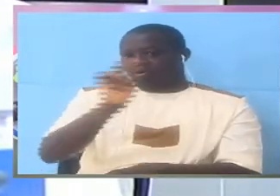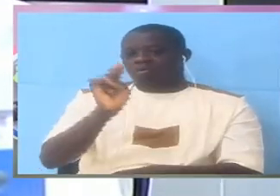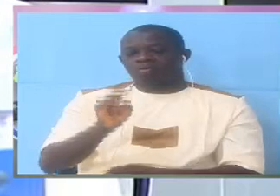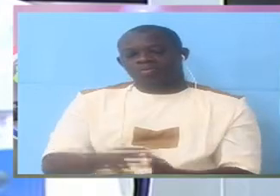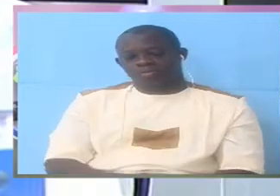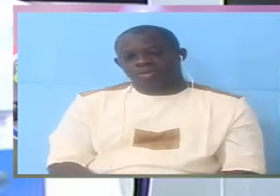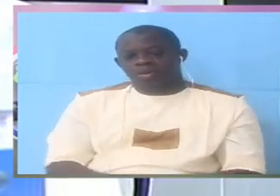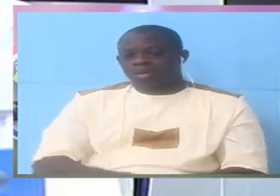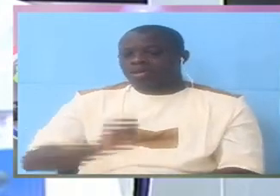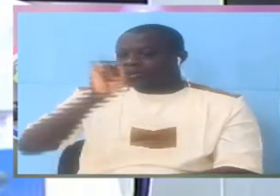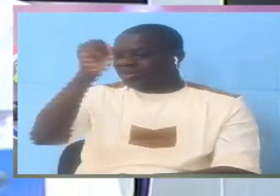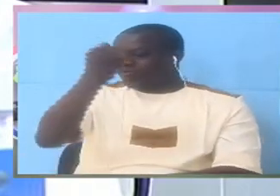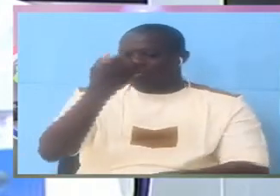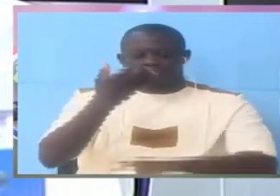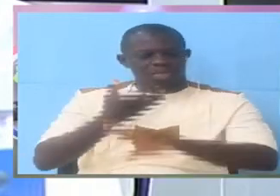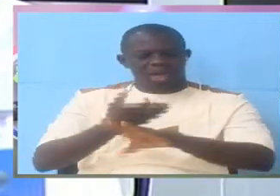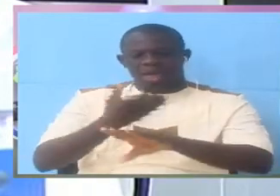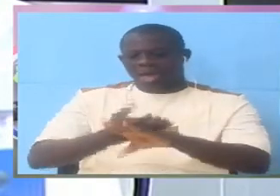It's a tough job.